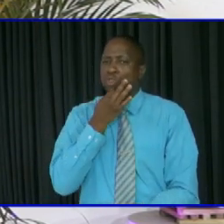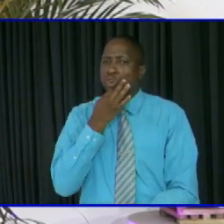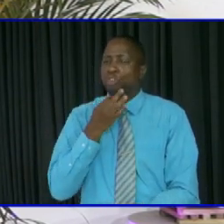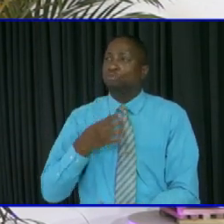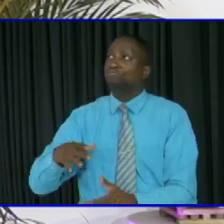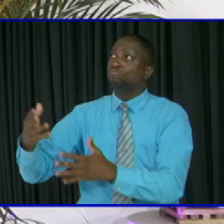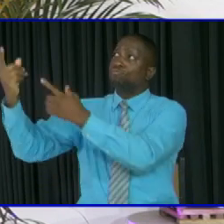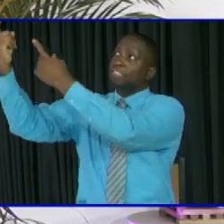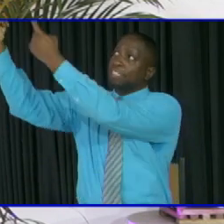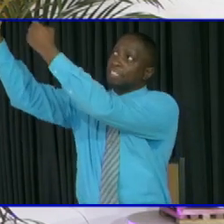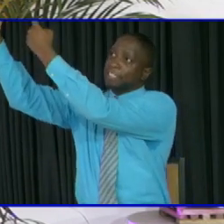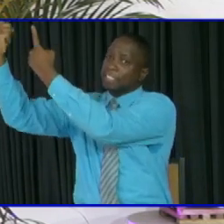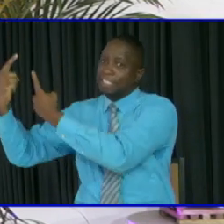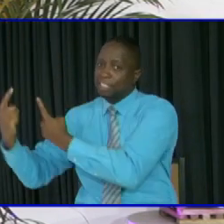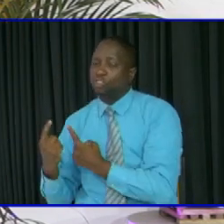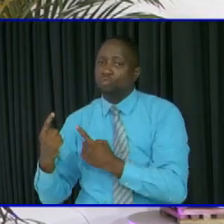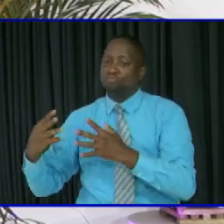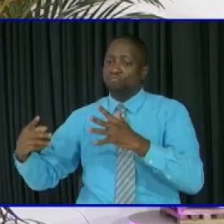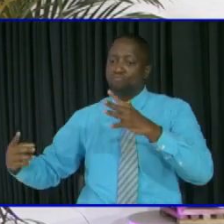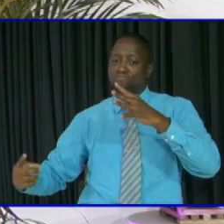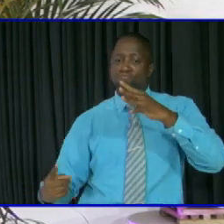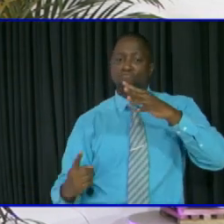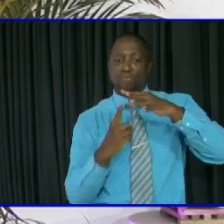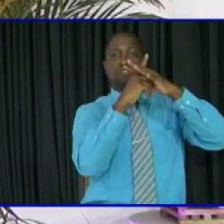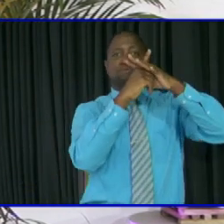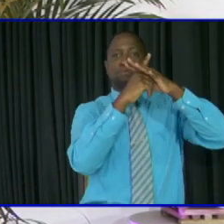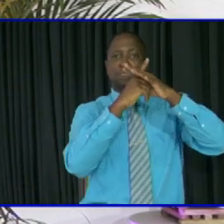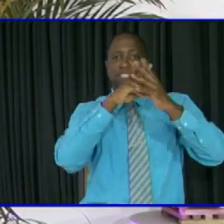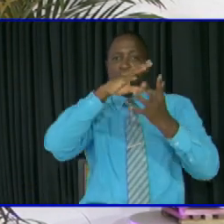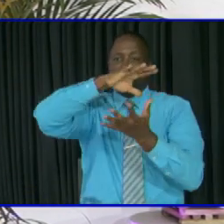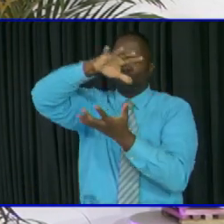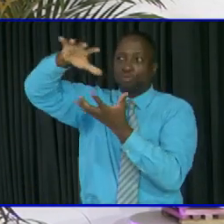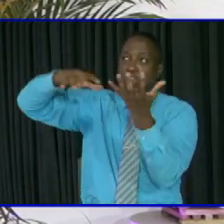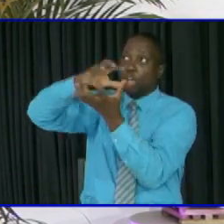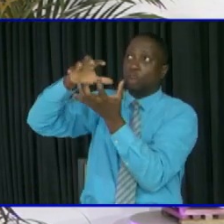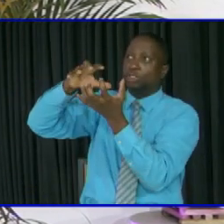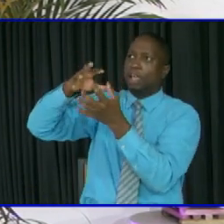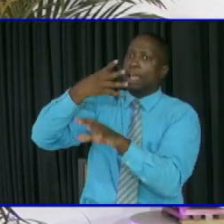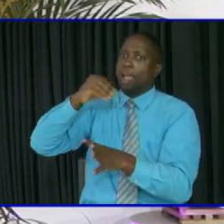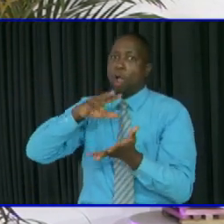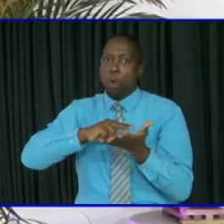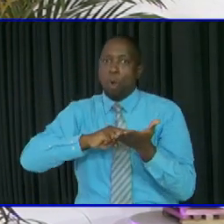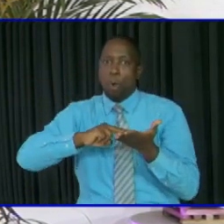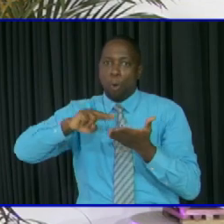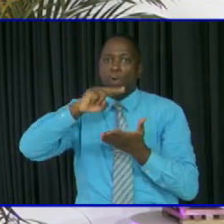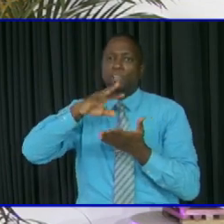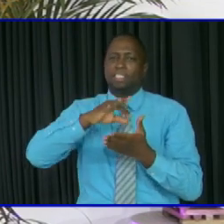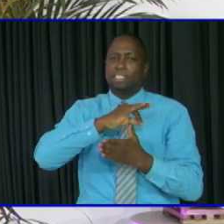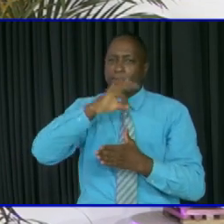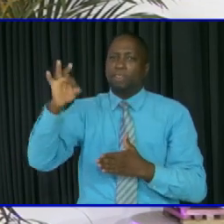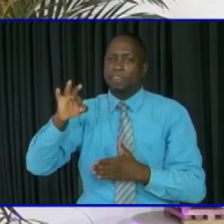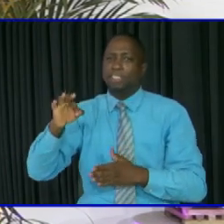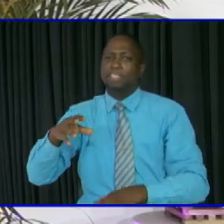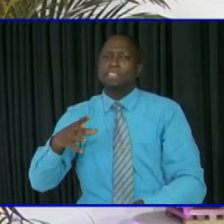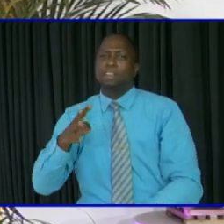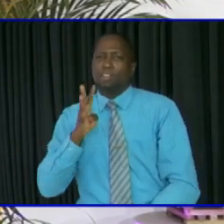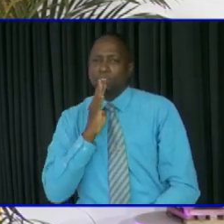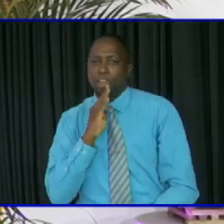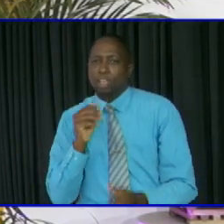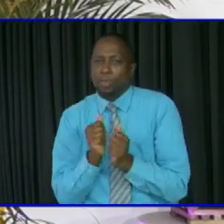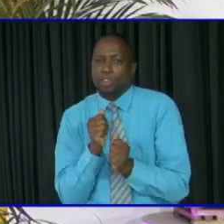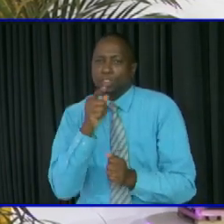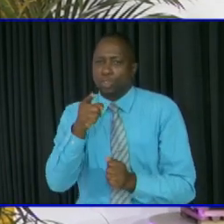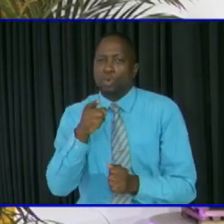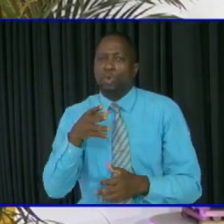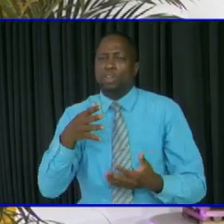Jesus Christ will burst the clouds of glory. The Holy Spirit is nudging at your heart.